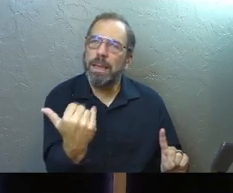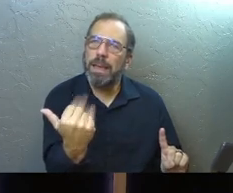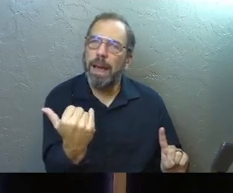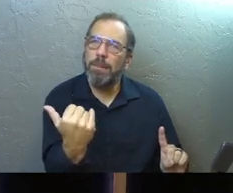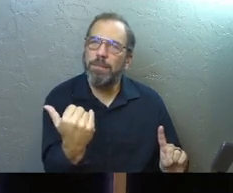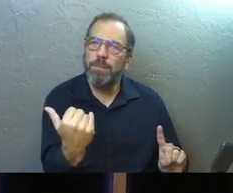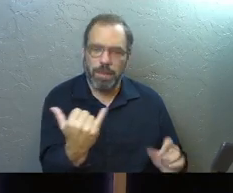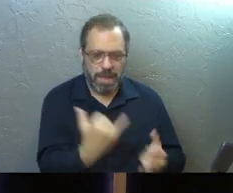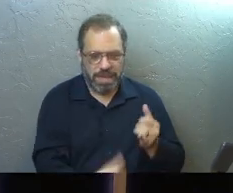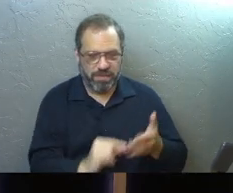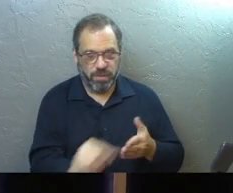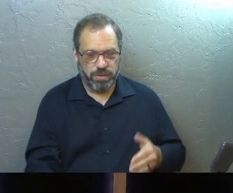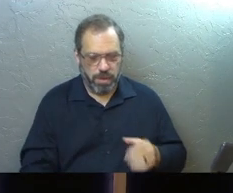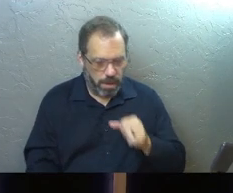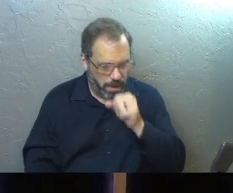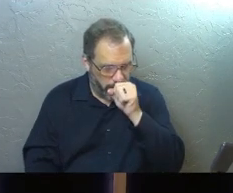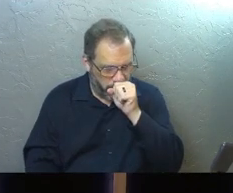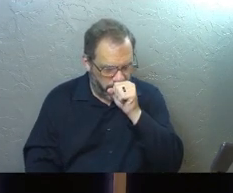Last verse.